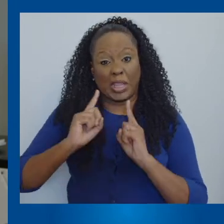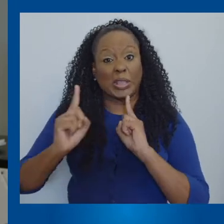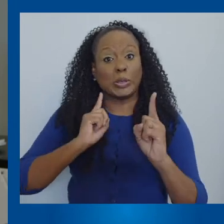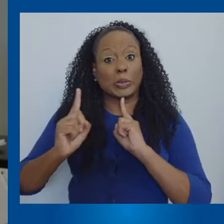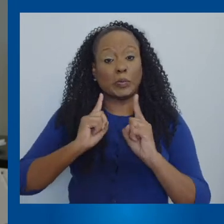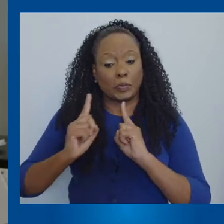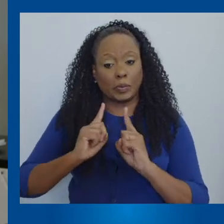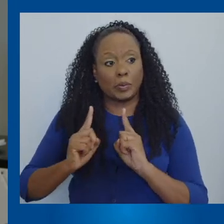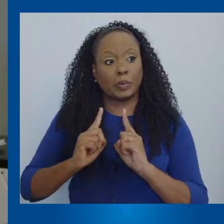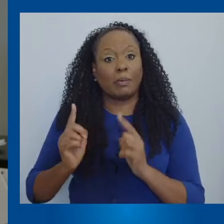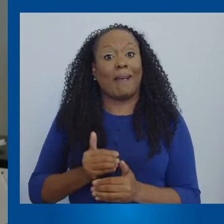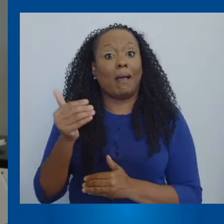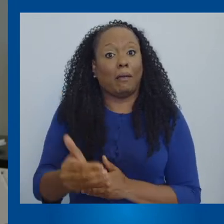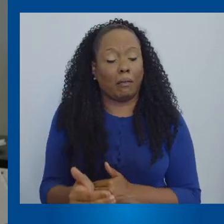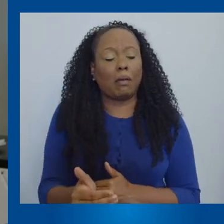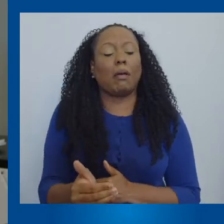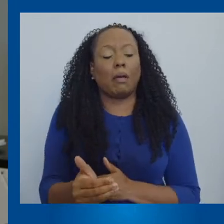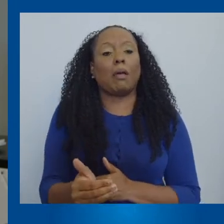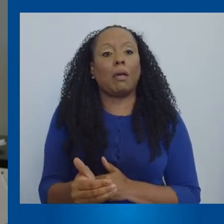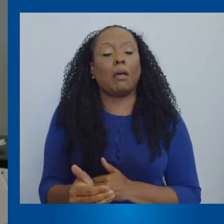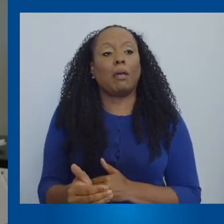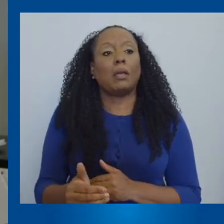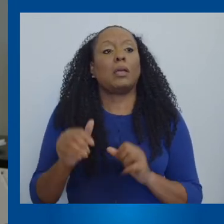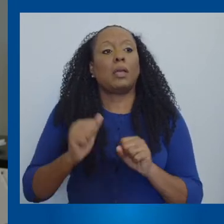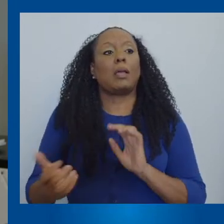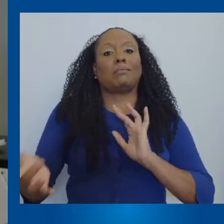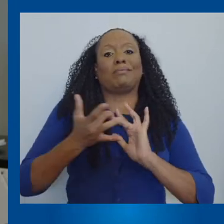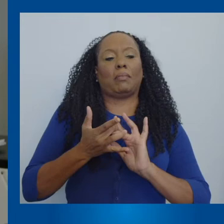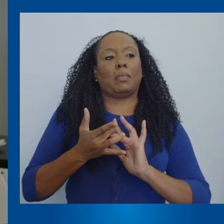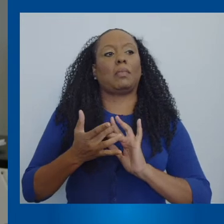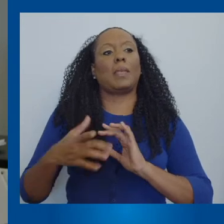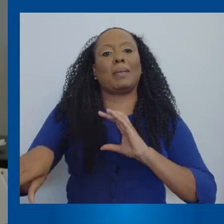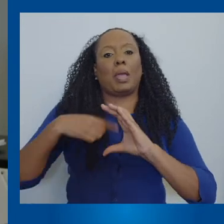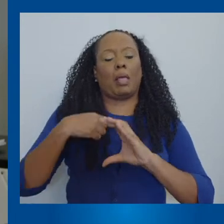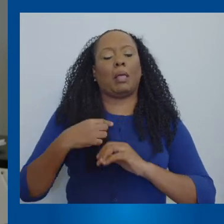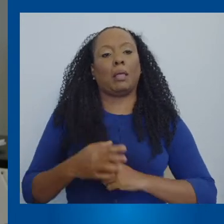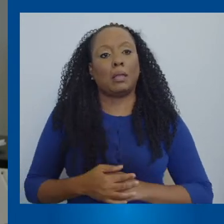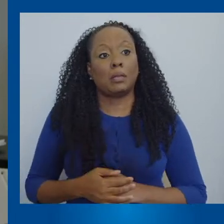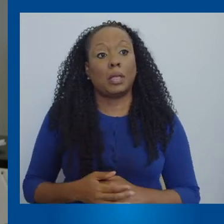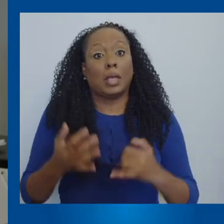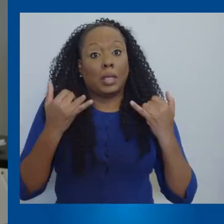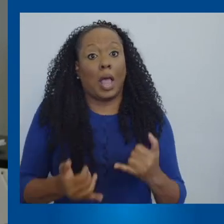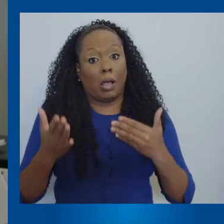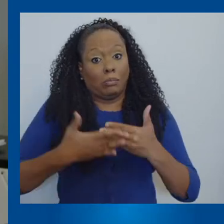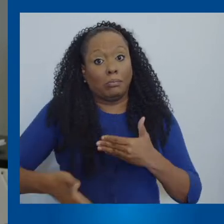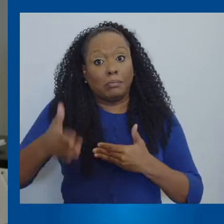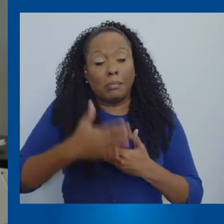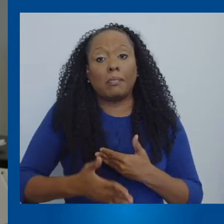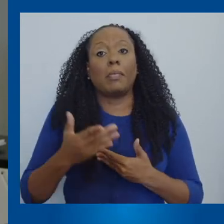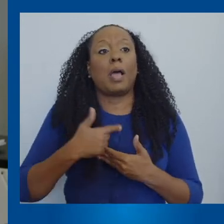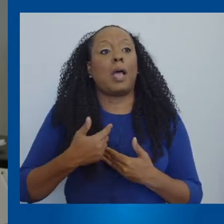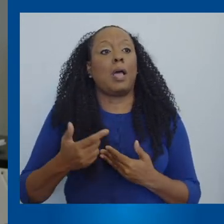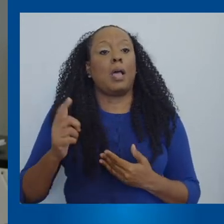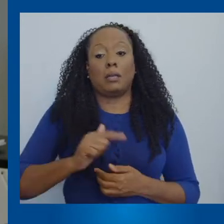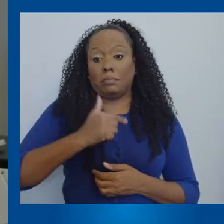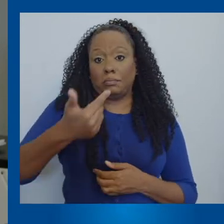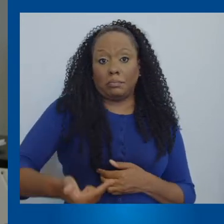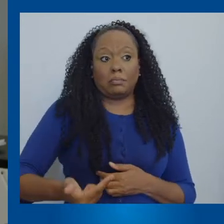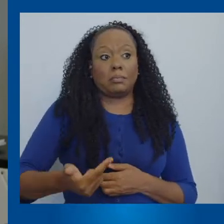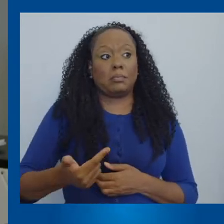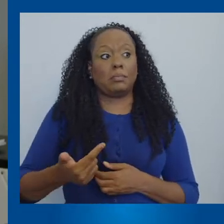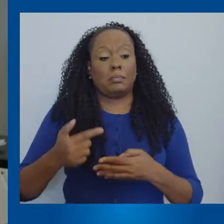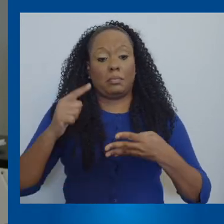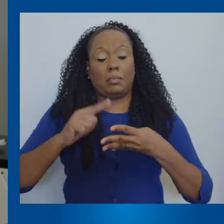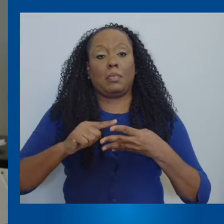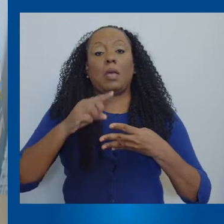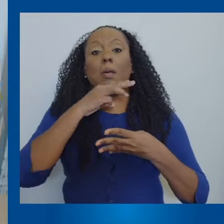and experts following the briefing, please get in touch via email. Without further ado, I am honored to give the floor to Her Excellency Mia